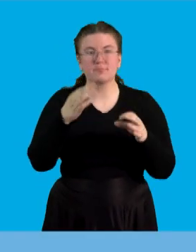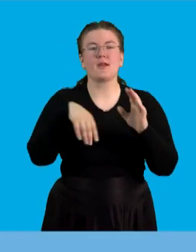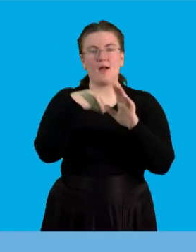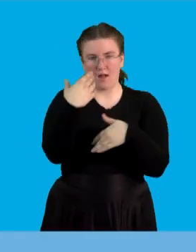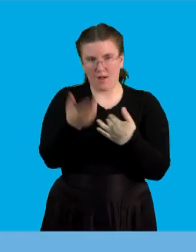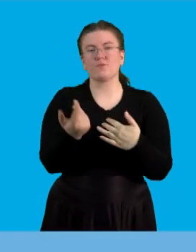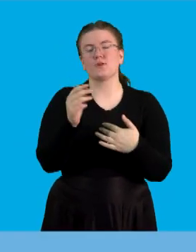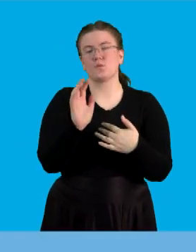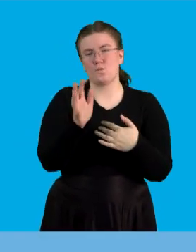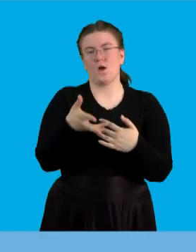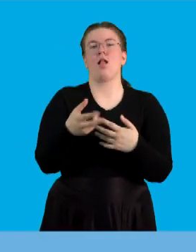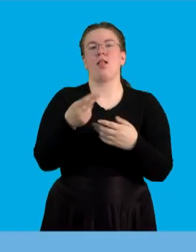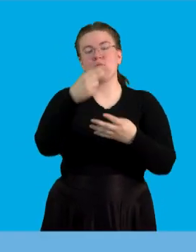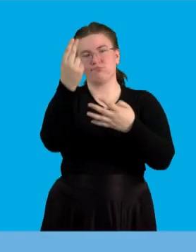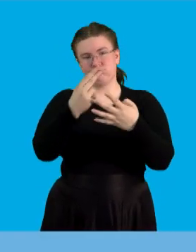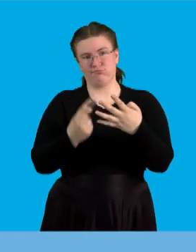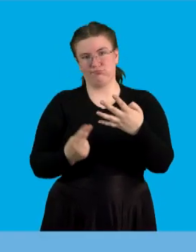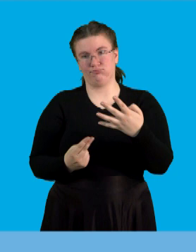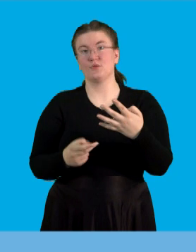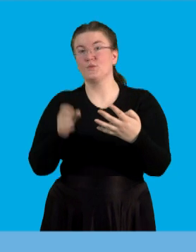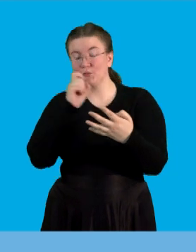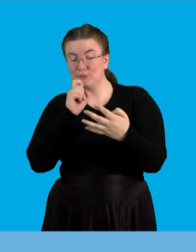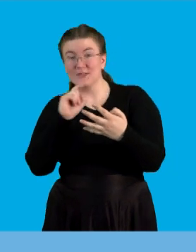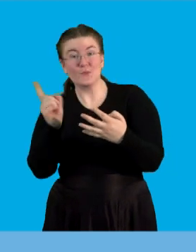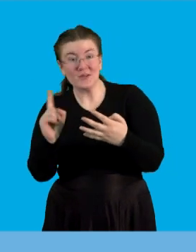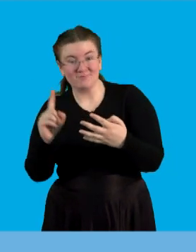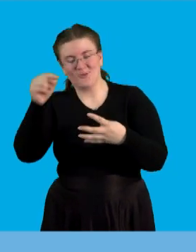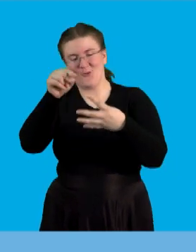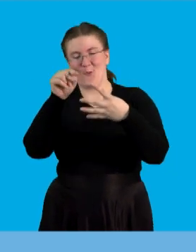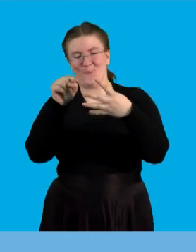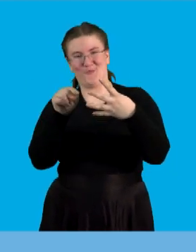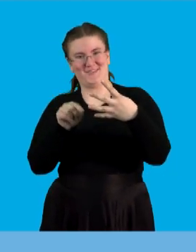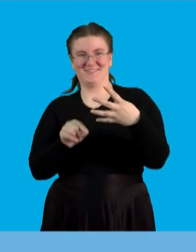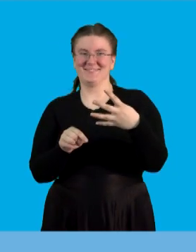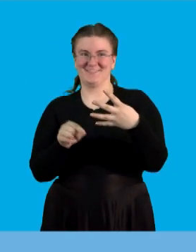series circuit diagram using the components that we find in an electrical circuit.